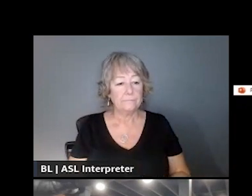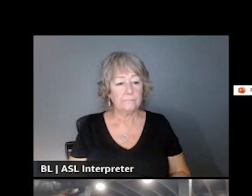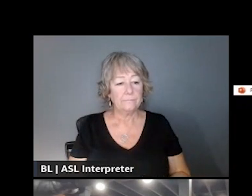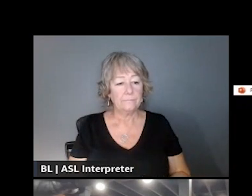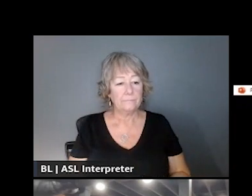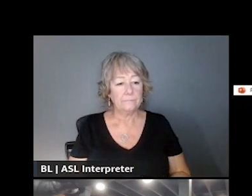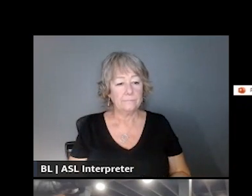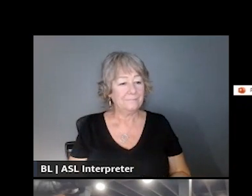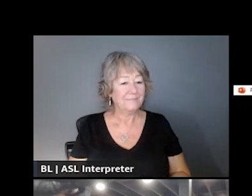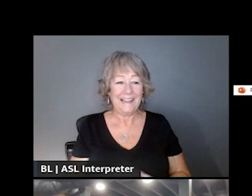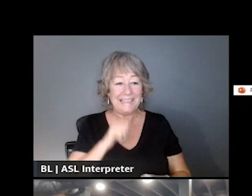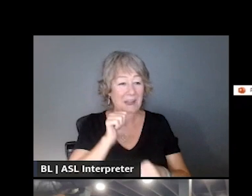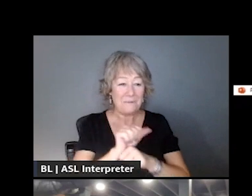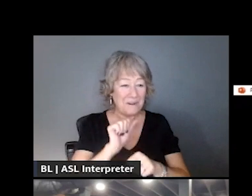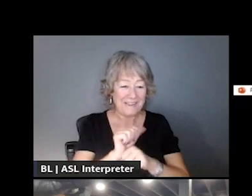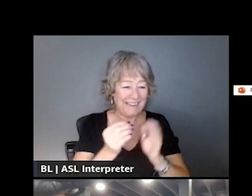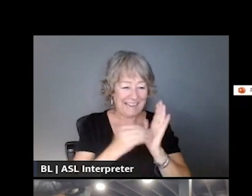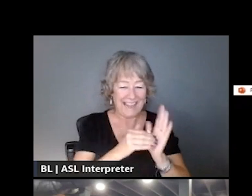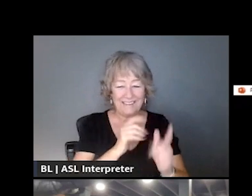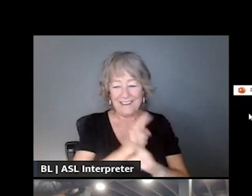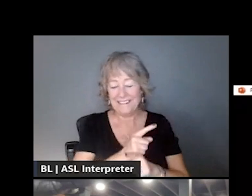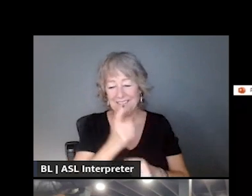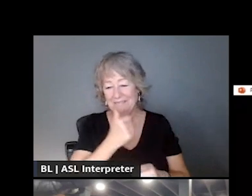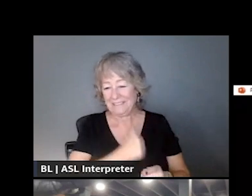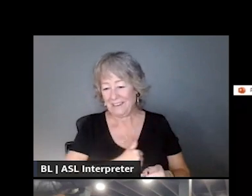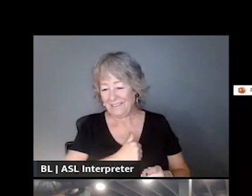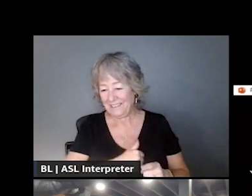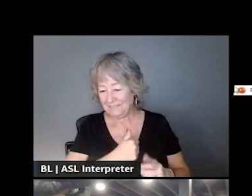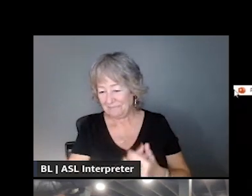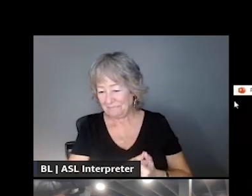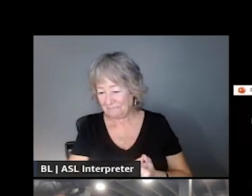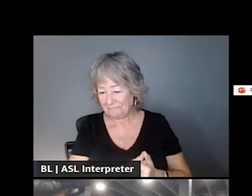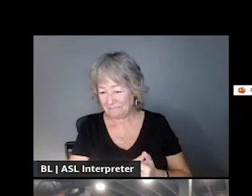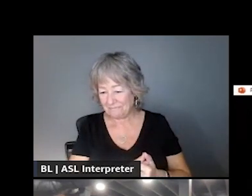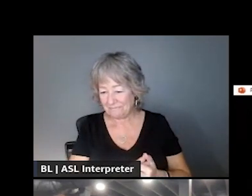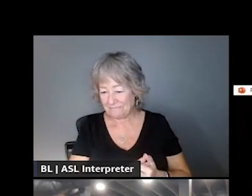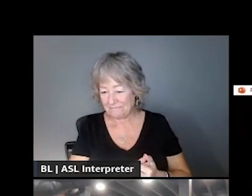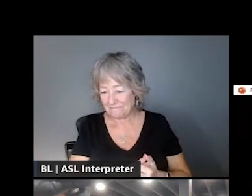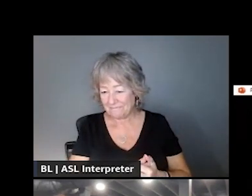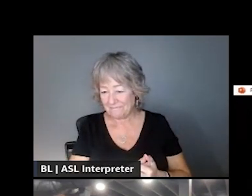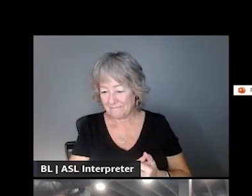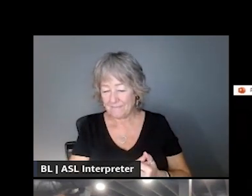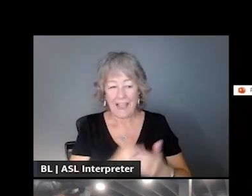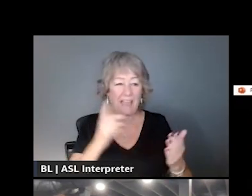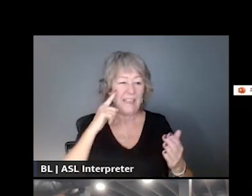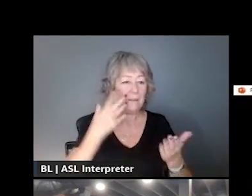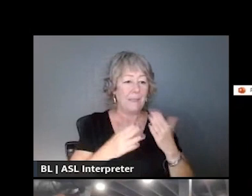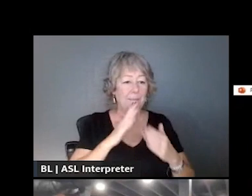Oh, it's not working again, huh? Yeah, sorry. That's okay. It's